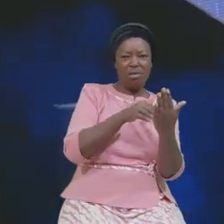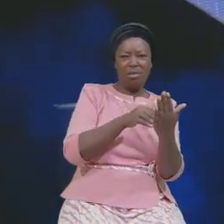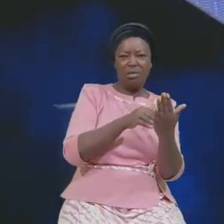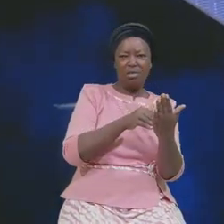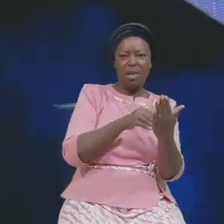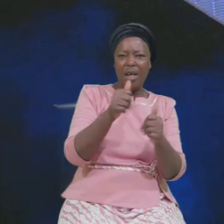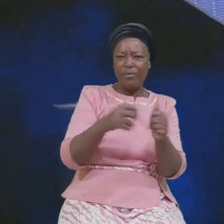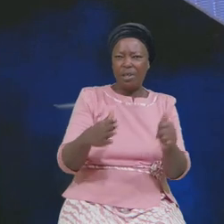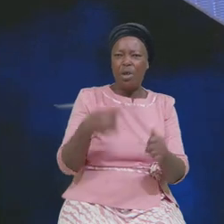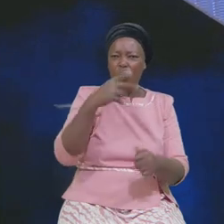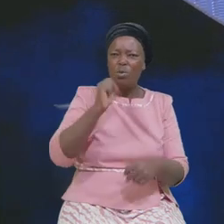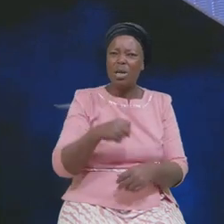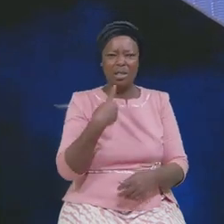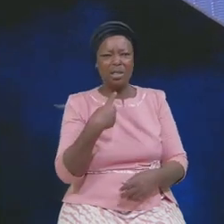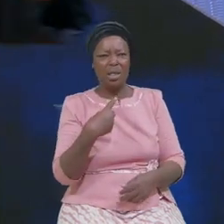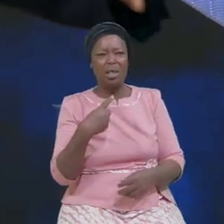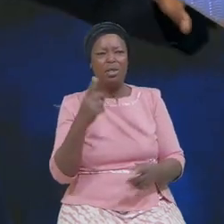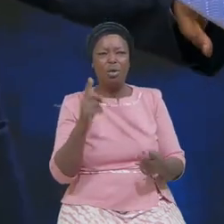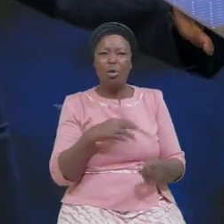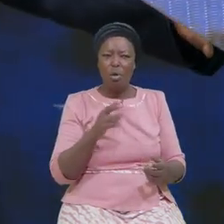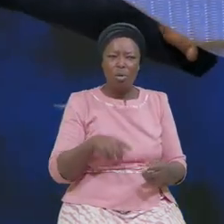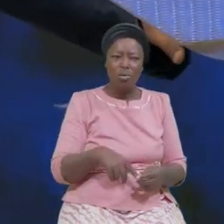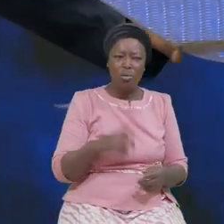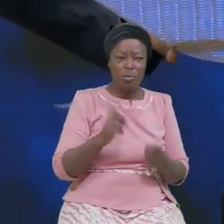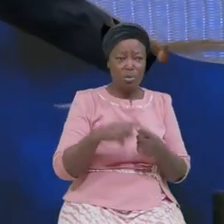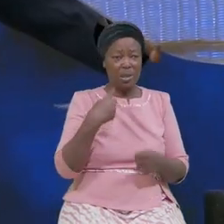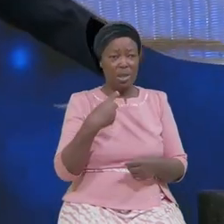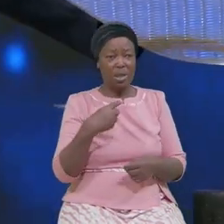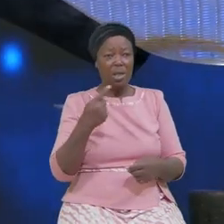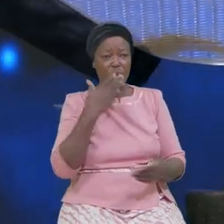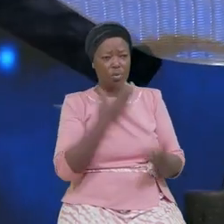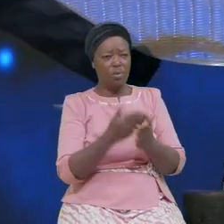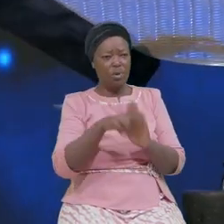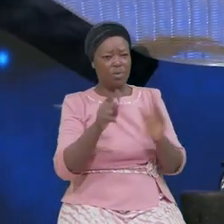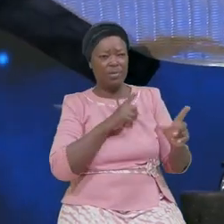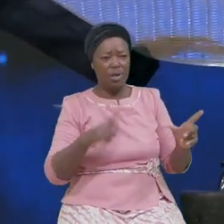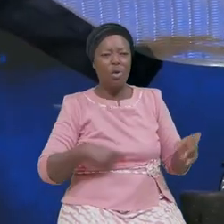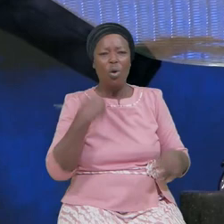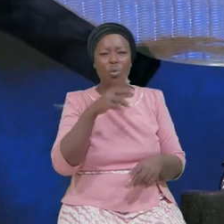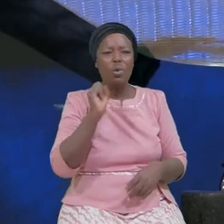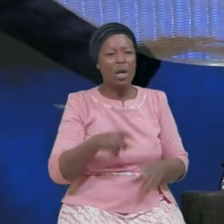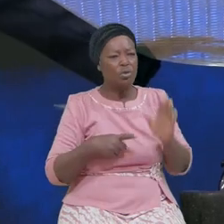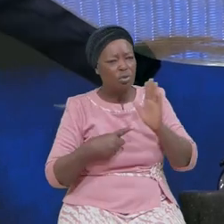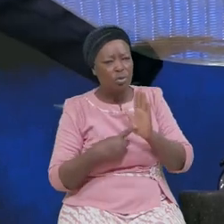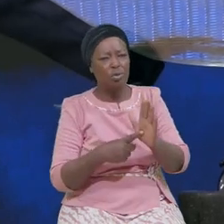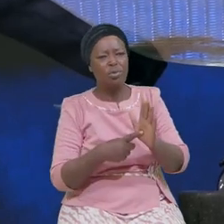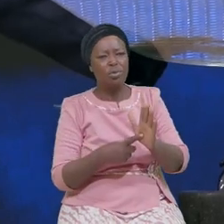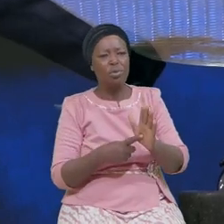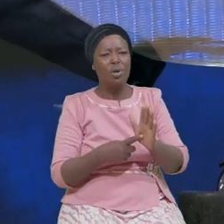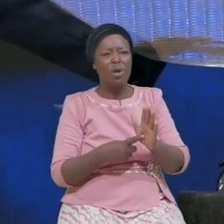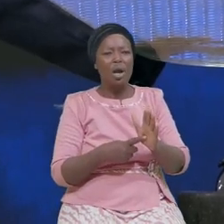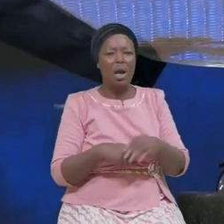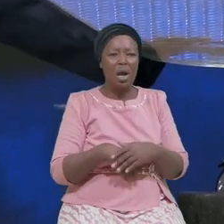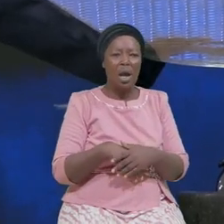Who can enumerate or utter the goodness of the Lord? Who can show forth